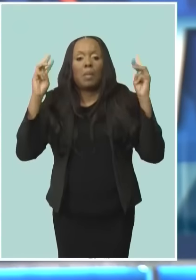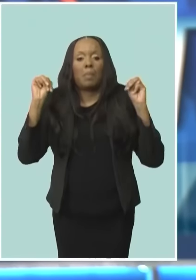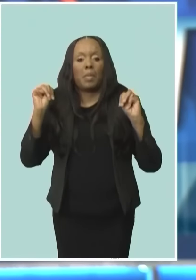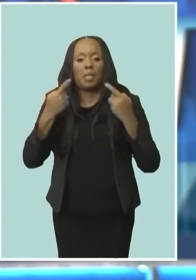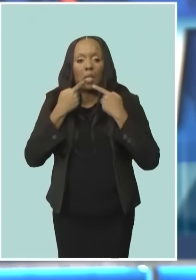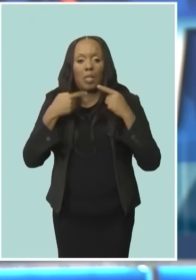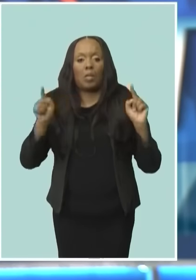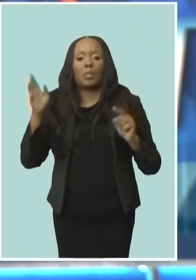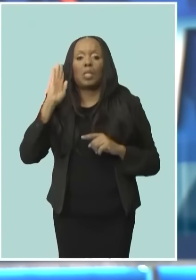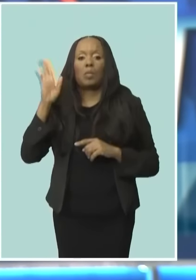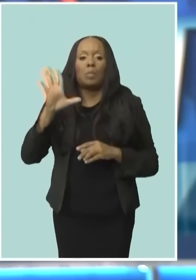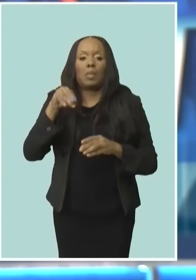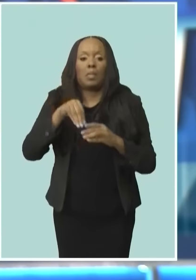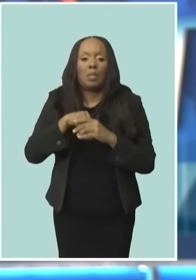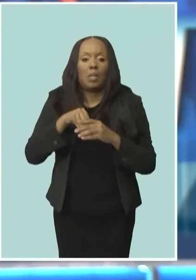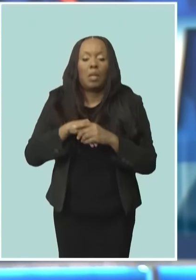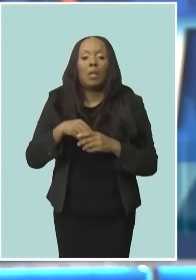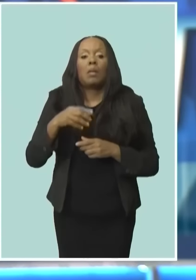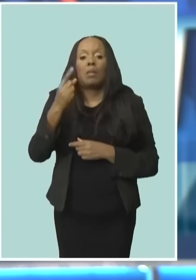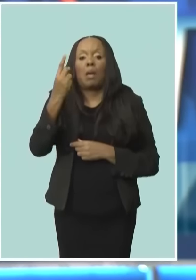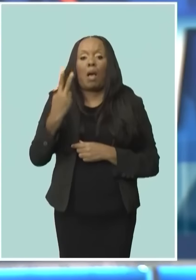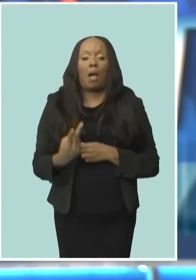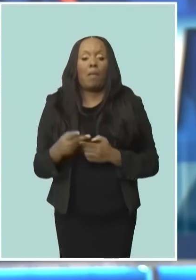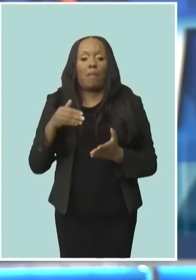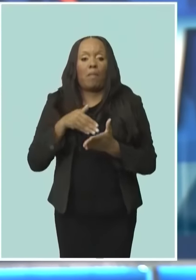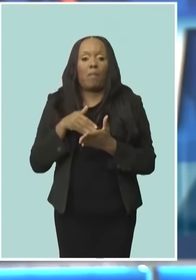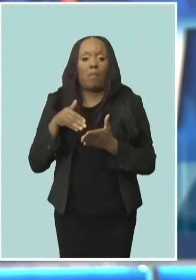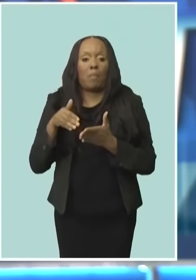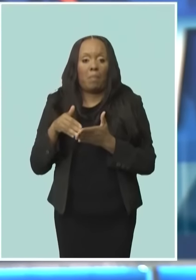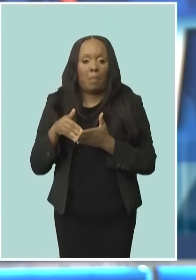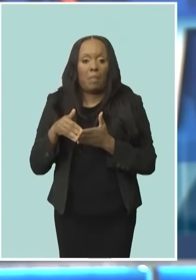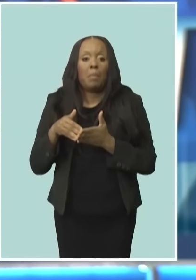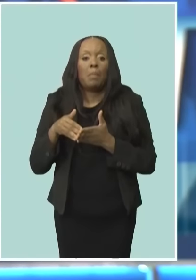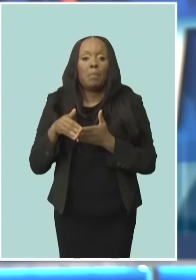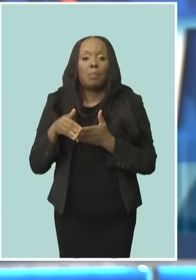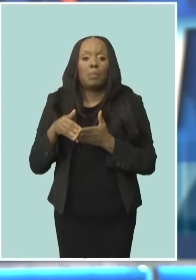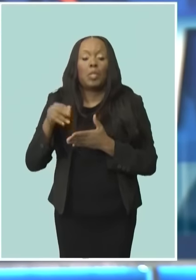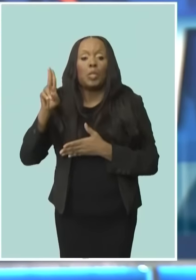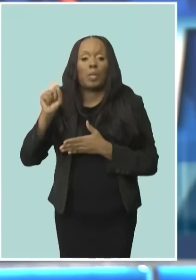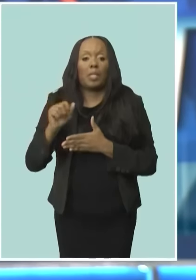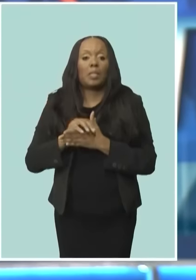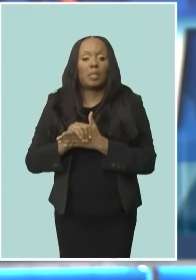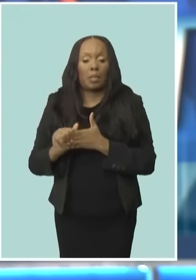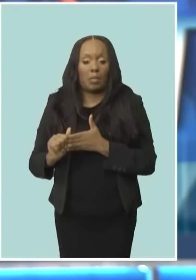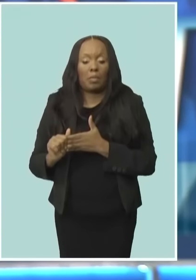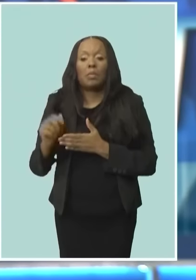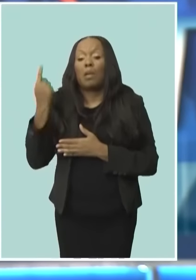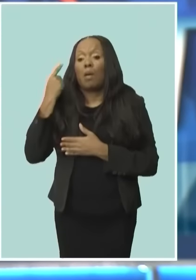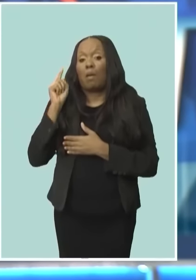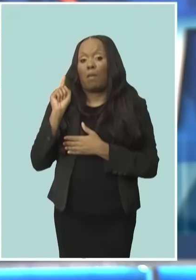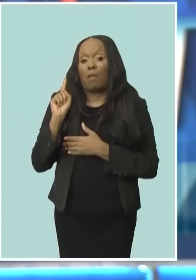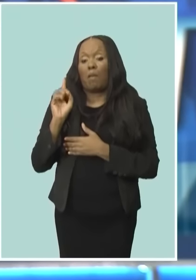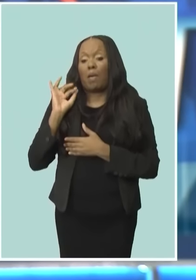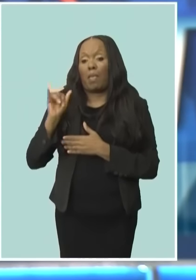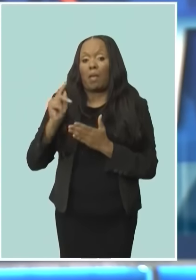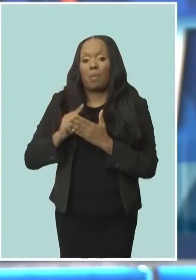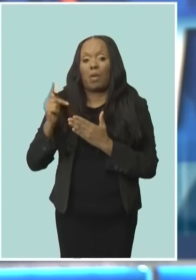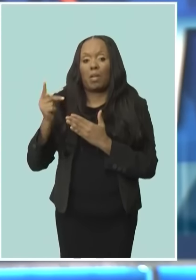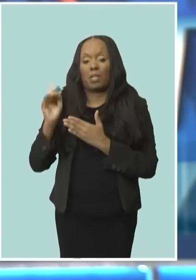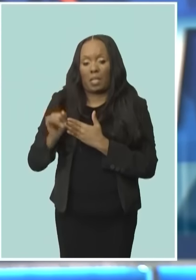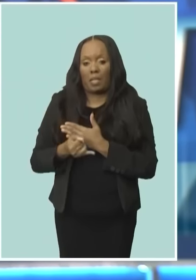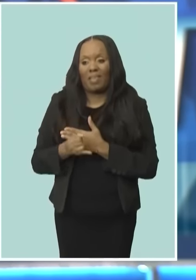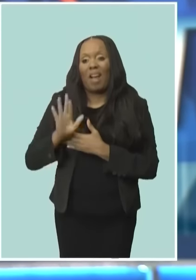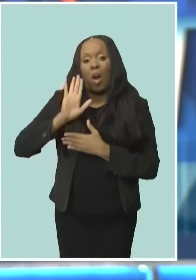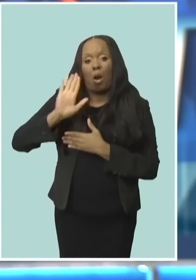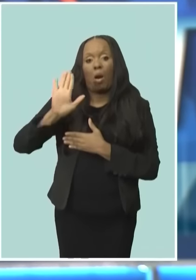$500,000 to be looked after by an advisory board into the bold youth-centered initiative. She made the announcement during the launch at